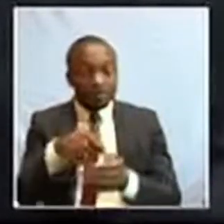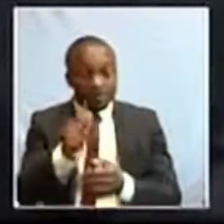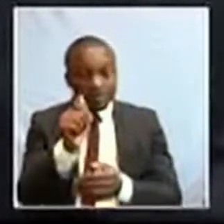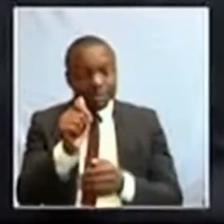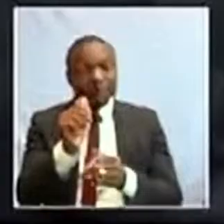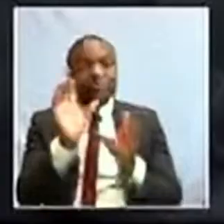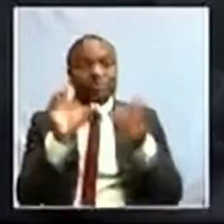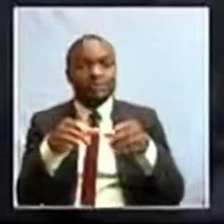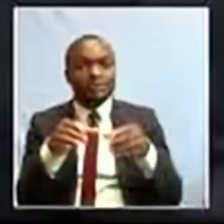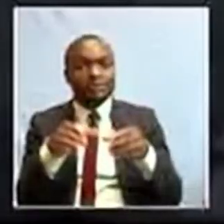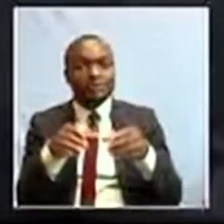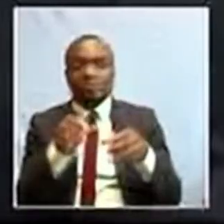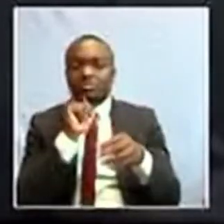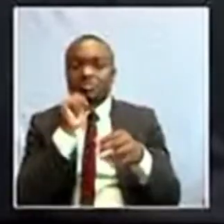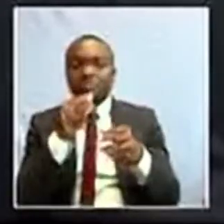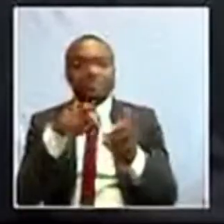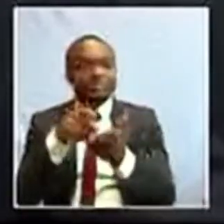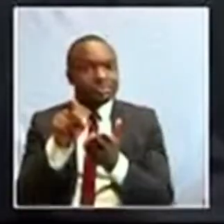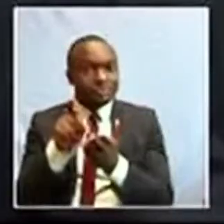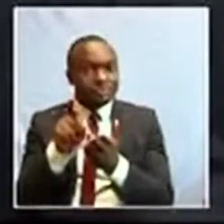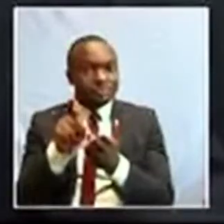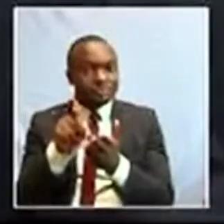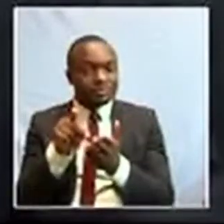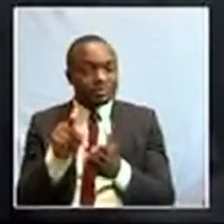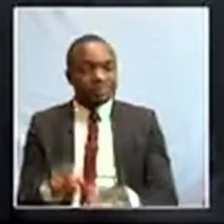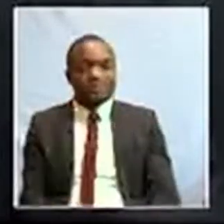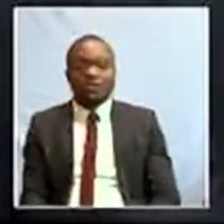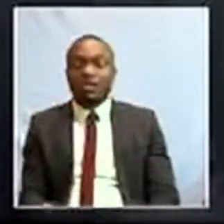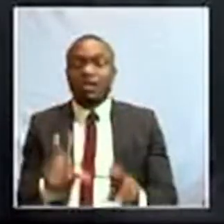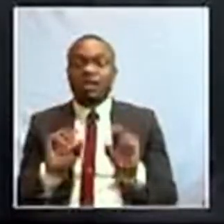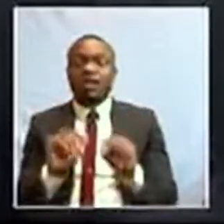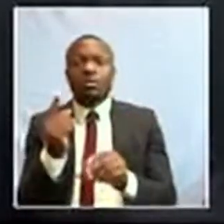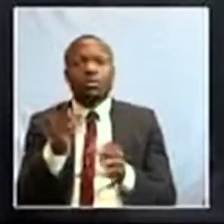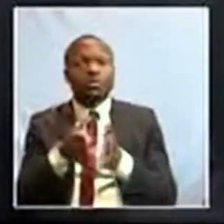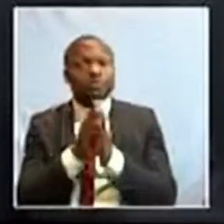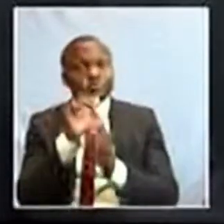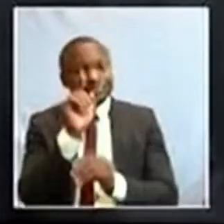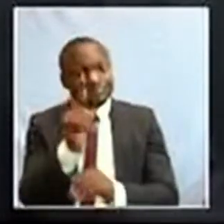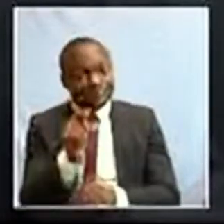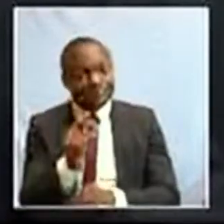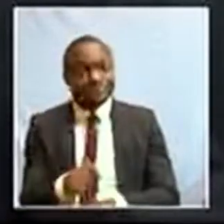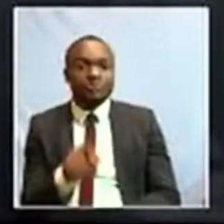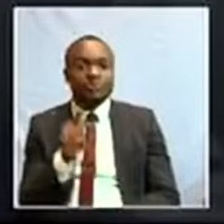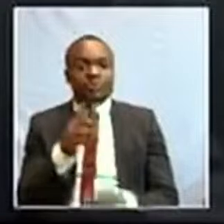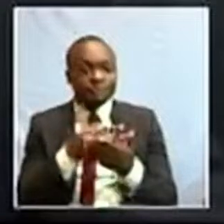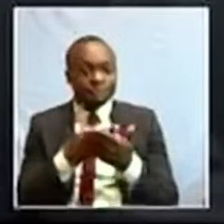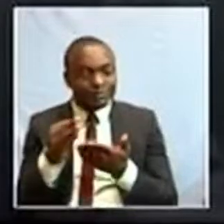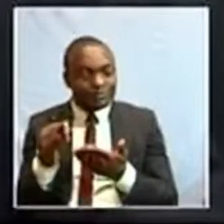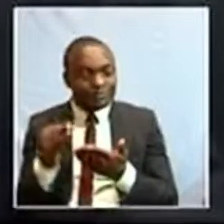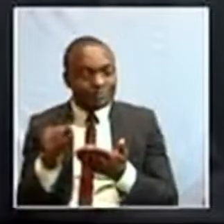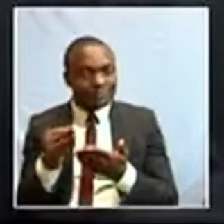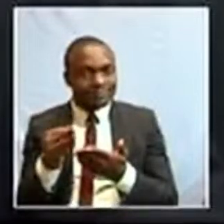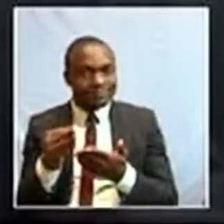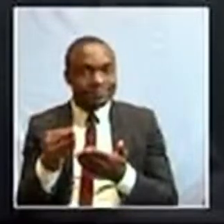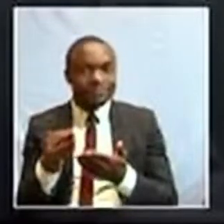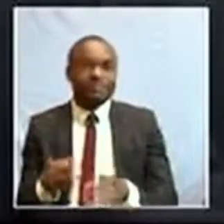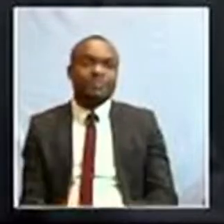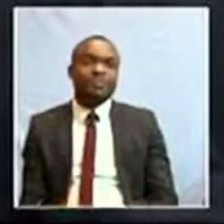council. Even when you don't pay, there will be no one to ask you that you have failed to